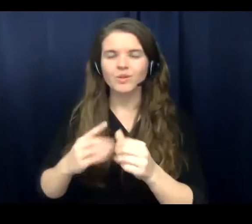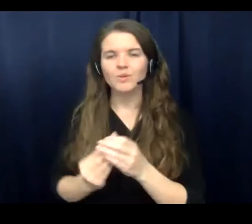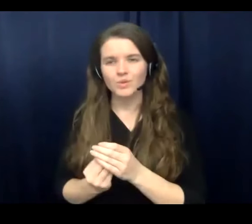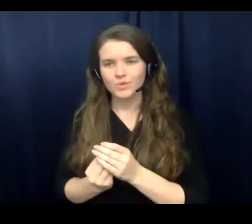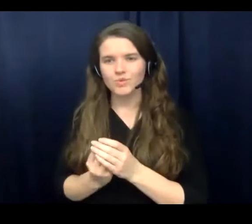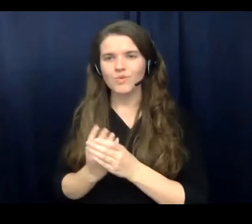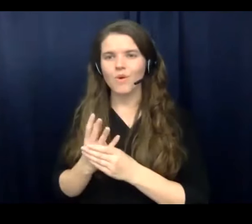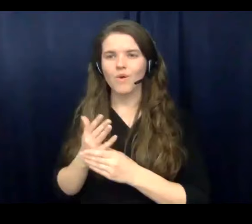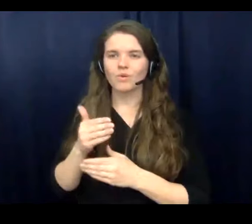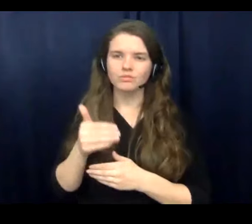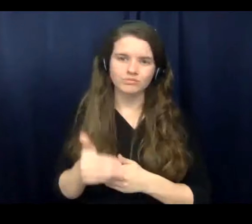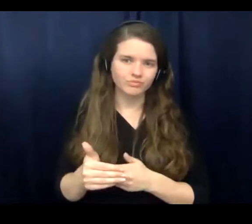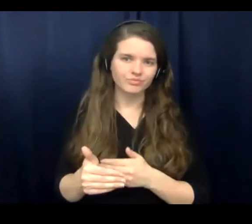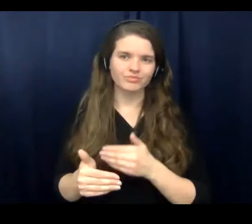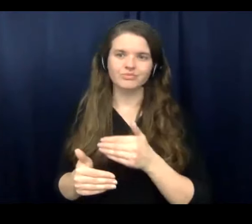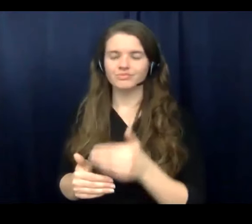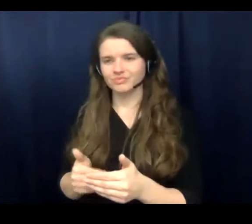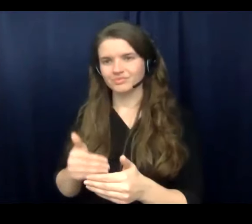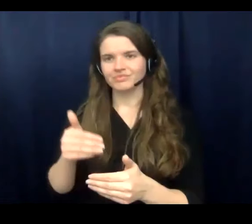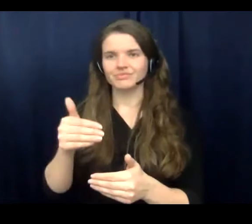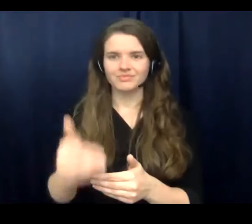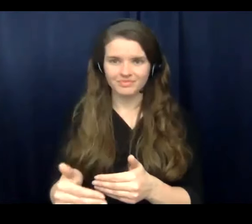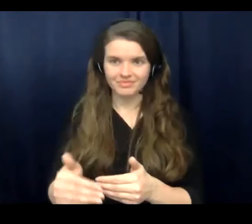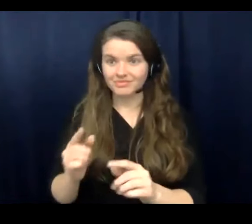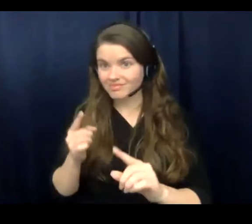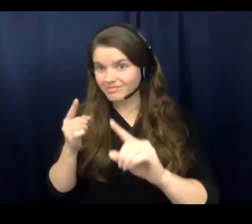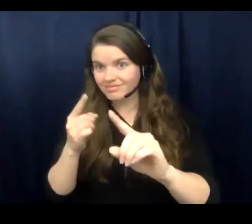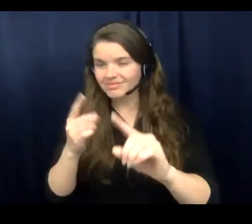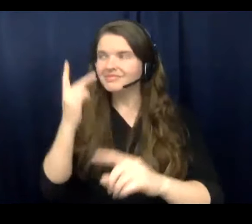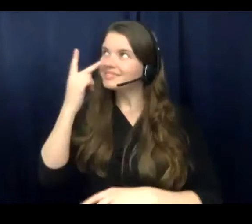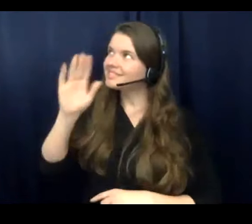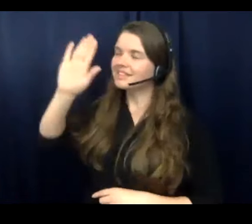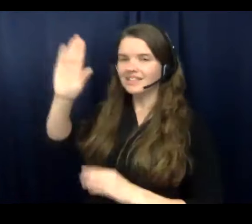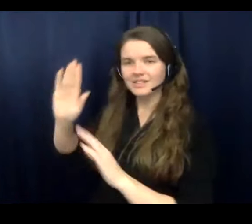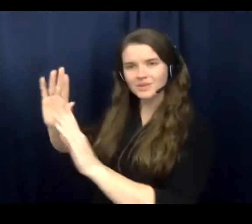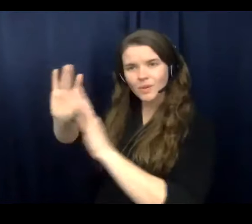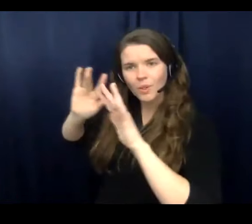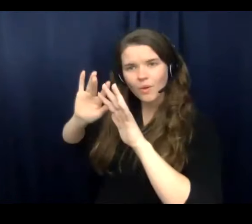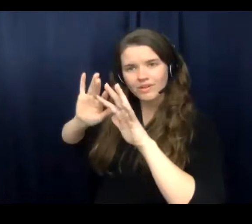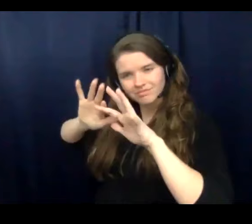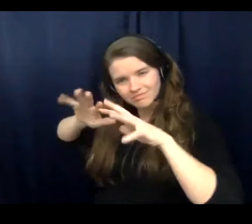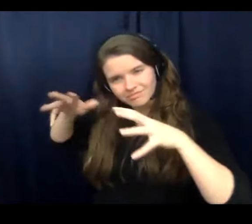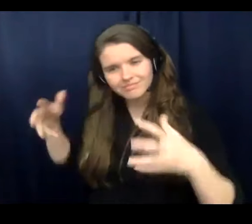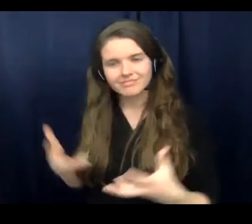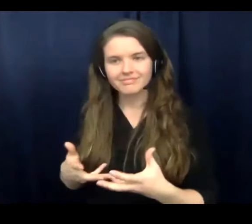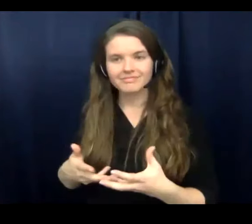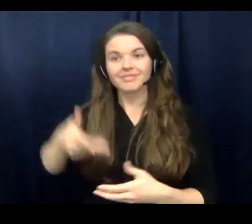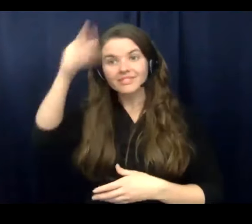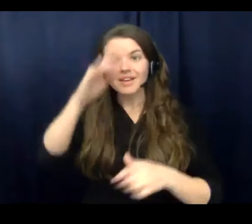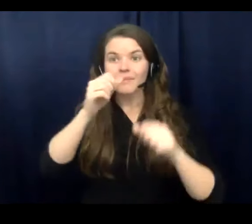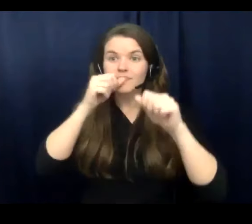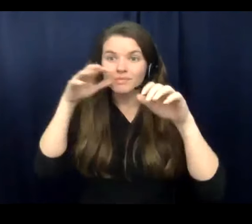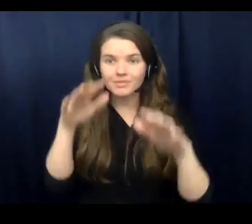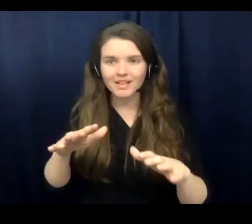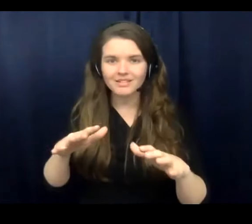time. And therefore, ultimately, we will see his glory fill the earth. May God bless you. Your time